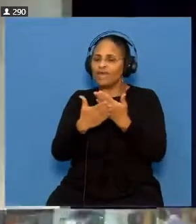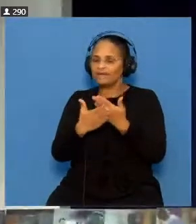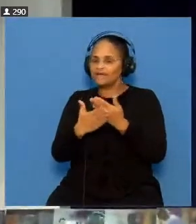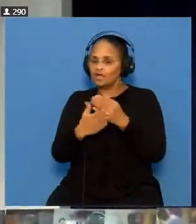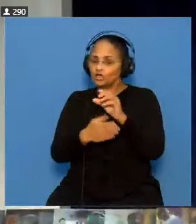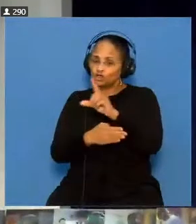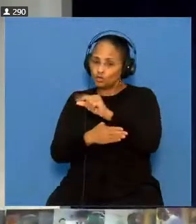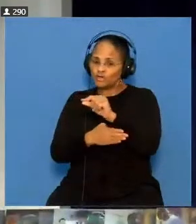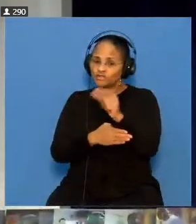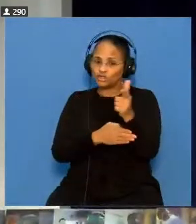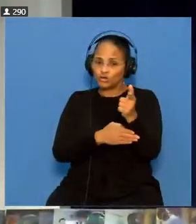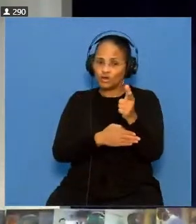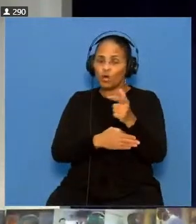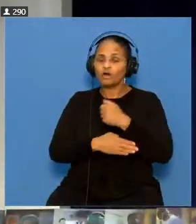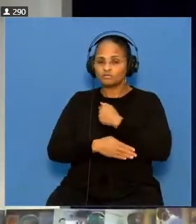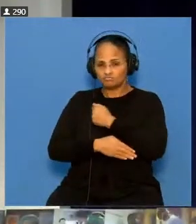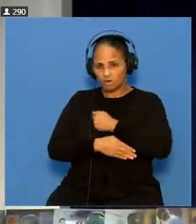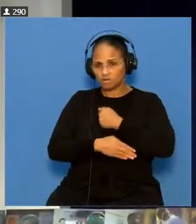care.